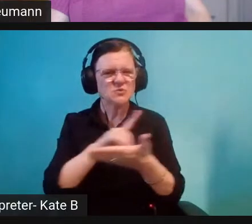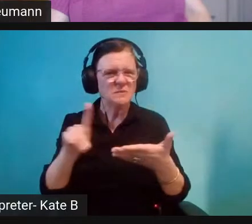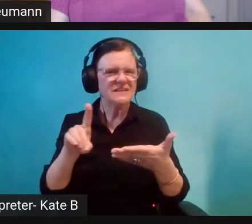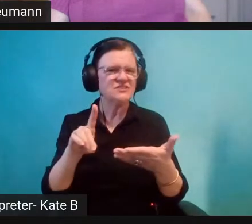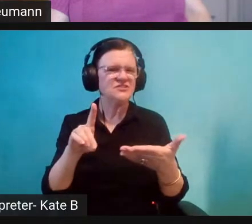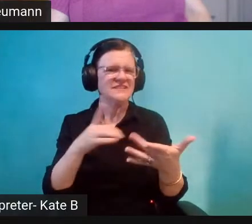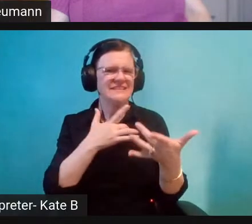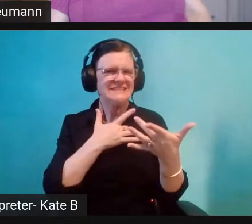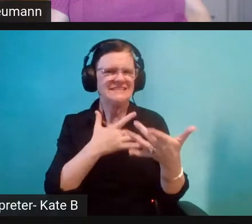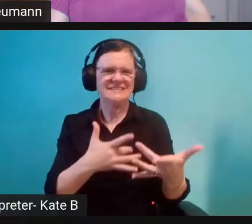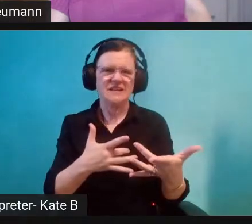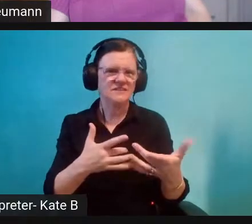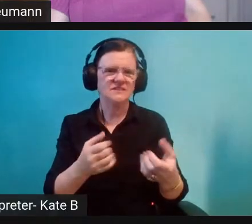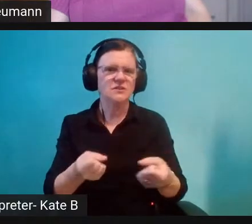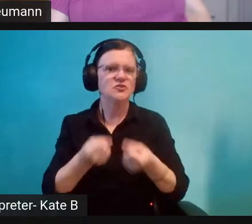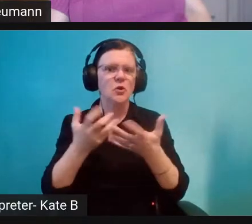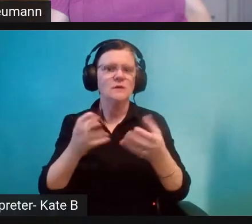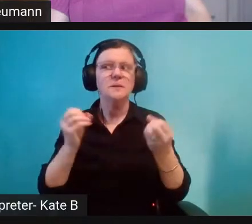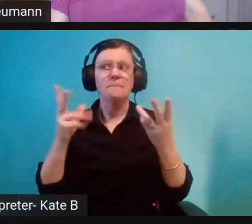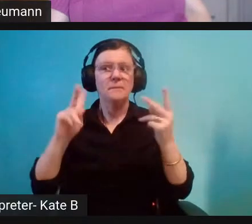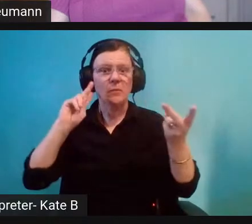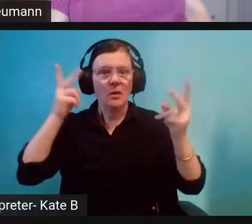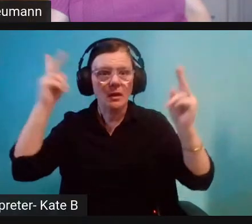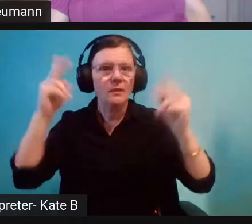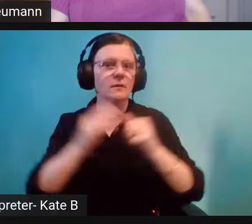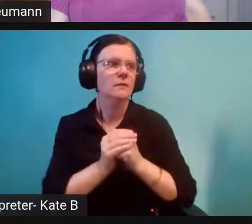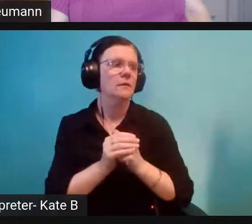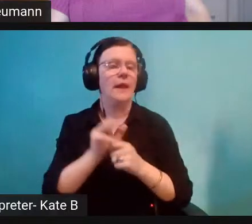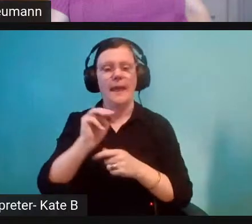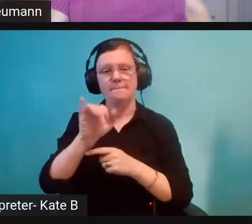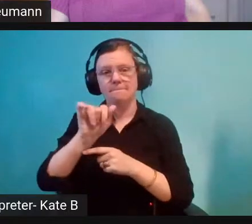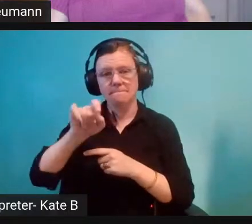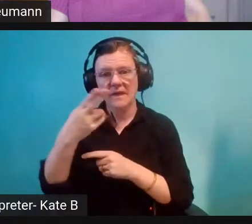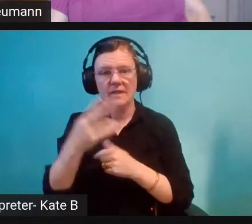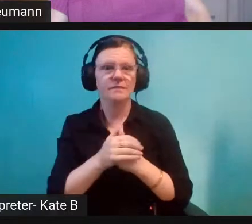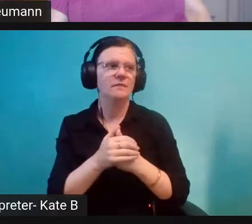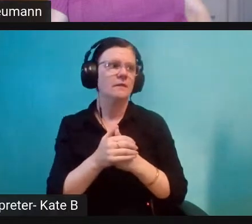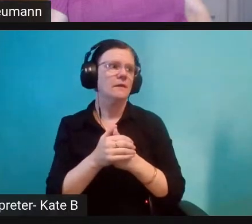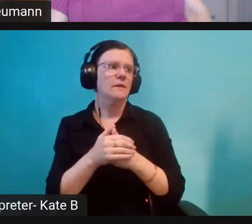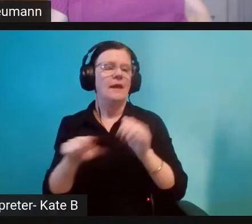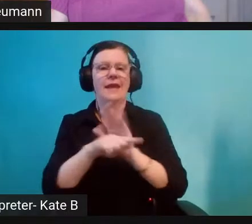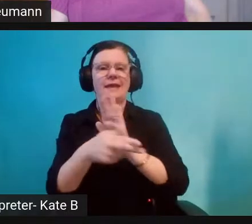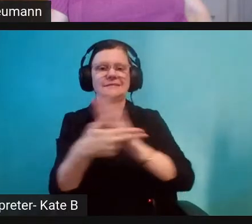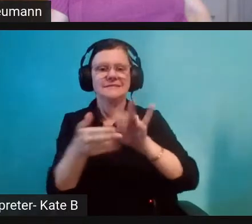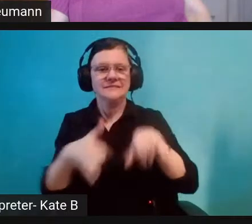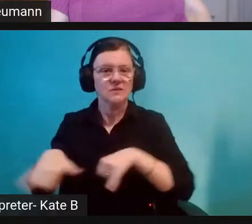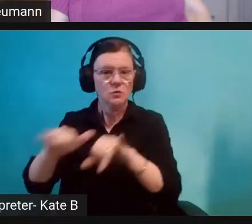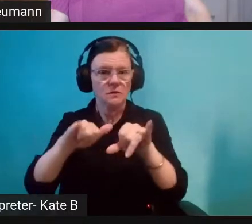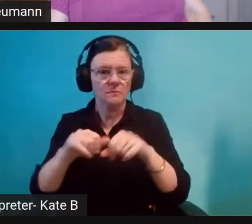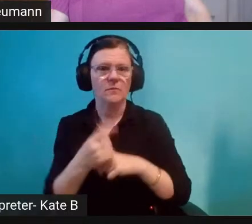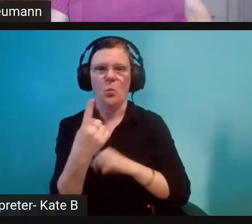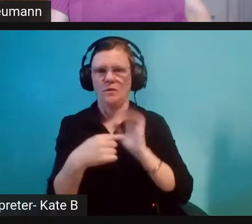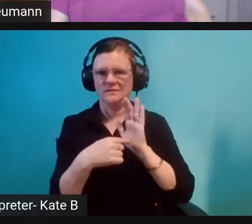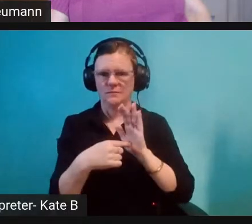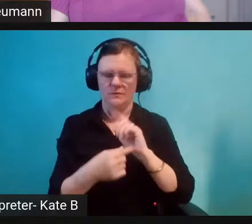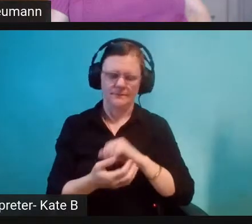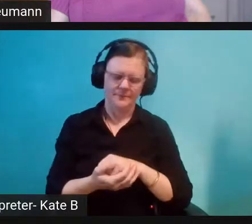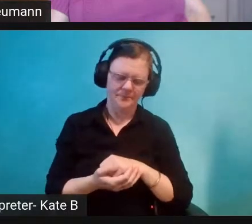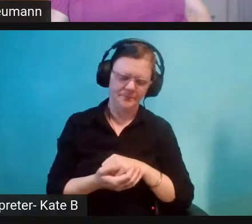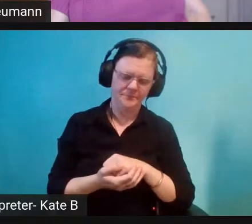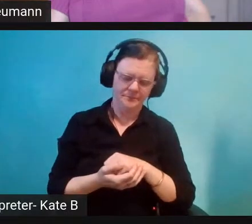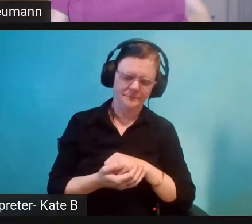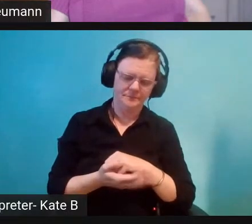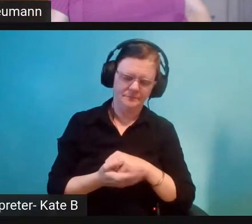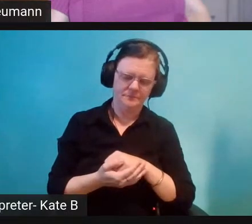creates erroneous assumptions and myths and stereotypes. And one of my favorite examples from what